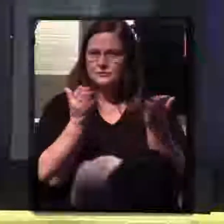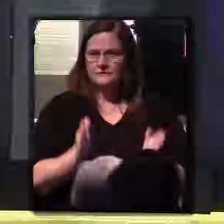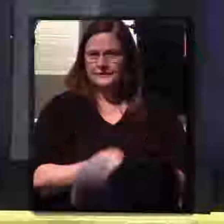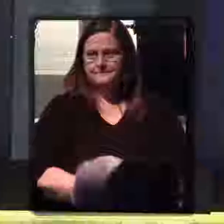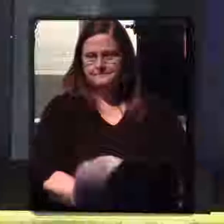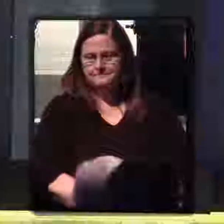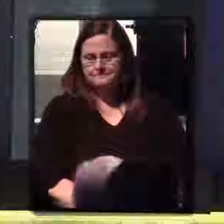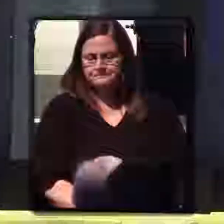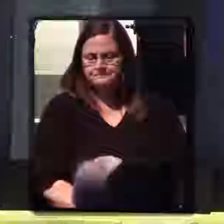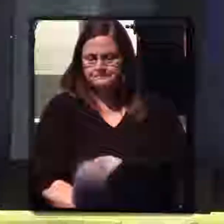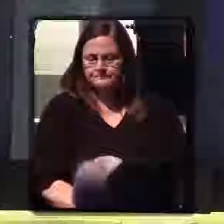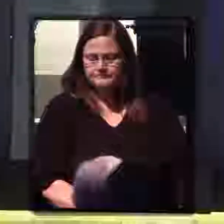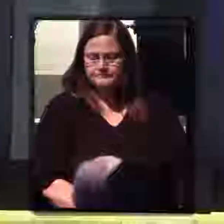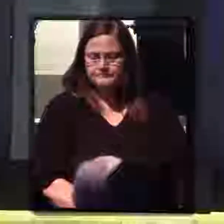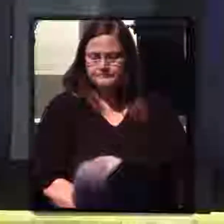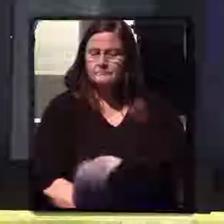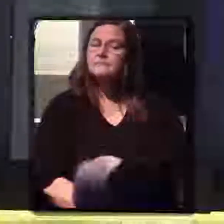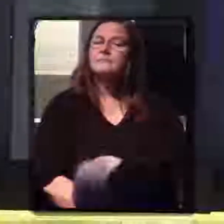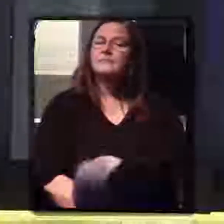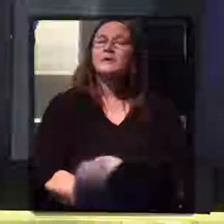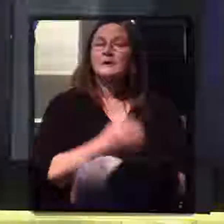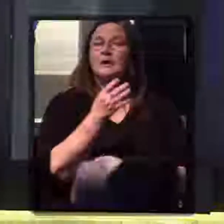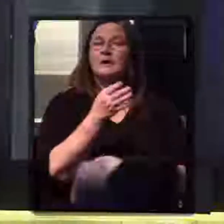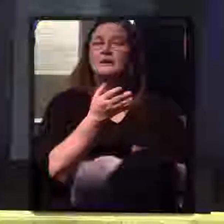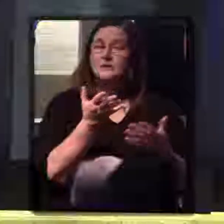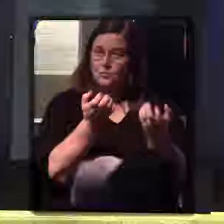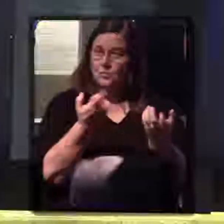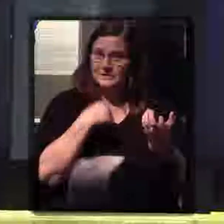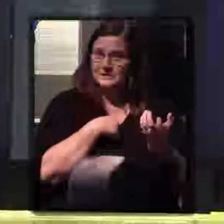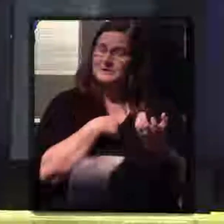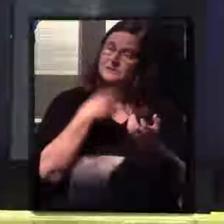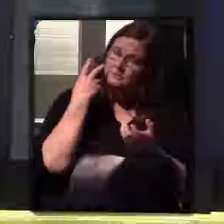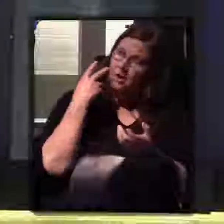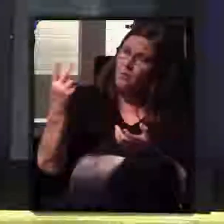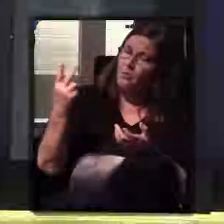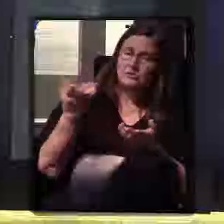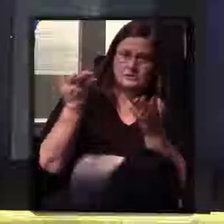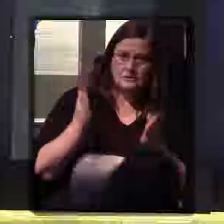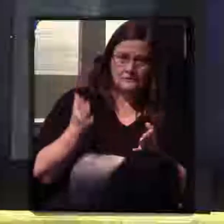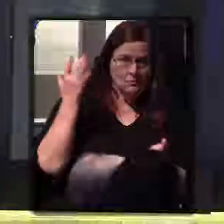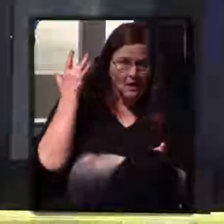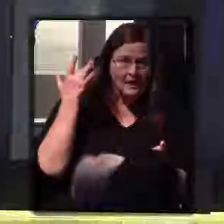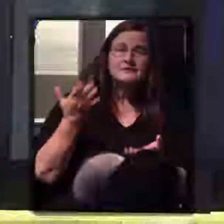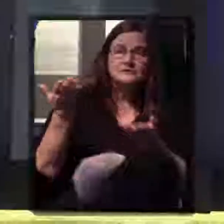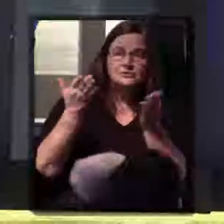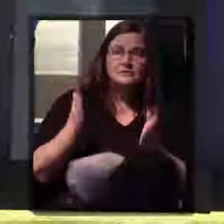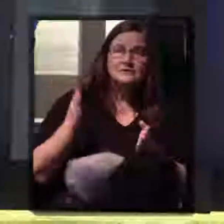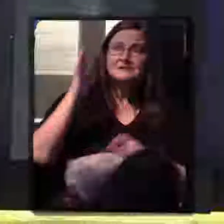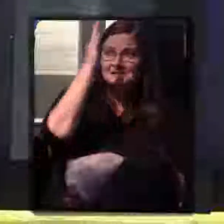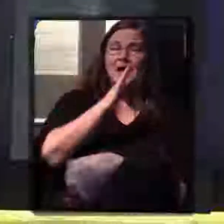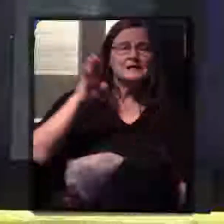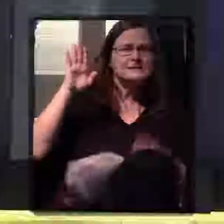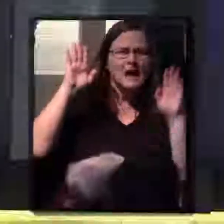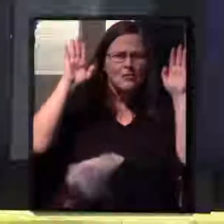of the role of the servant. And so he wants us to behold the servant. Why?